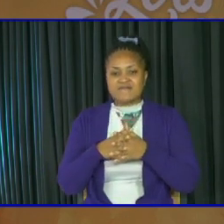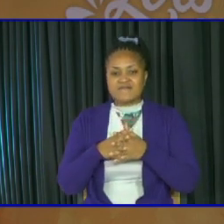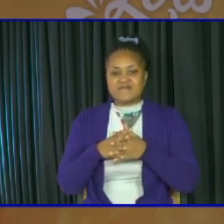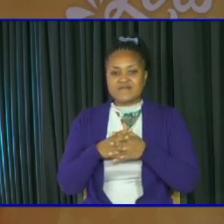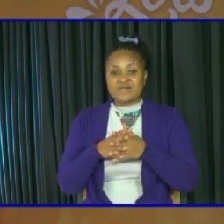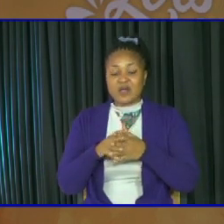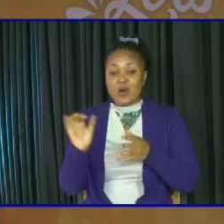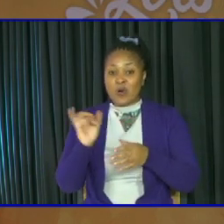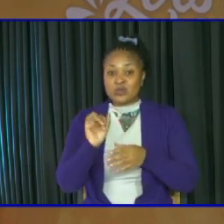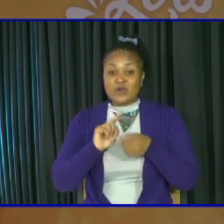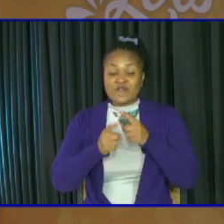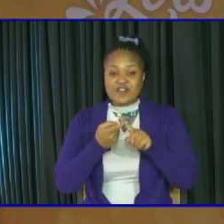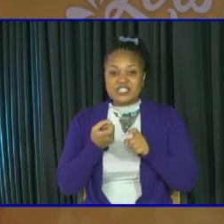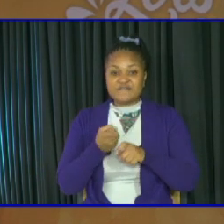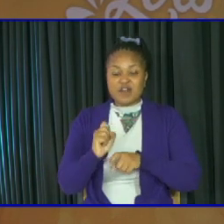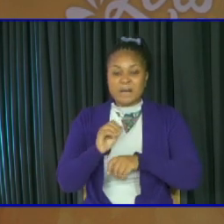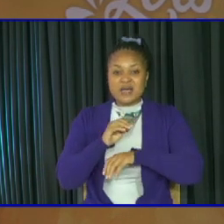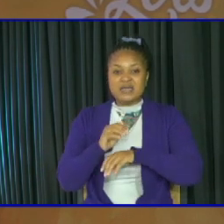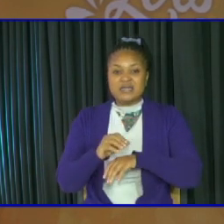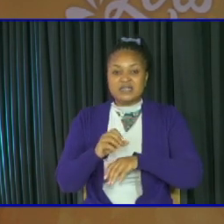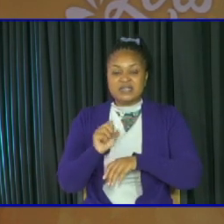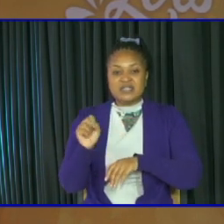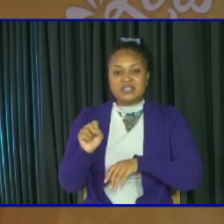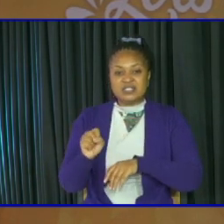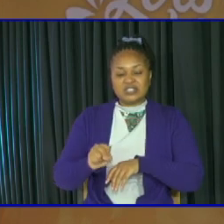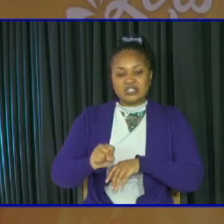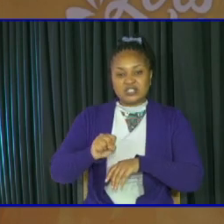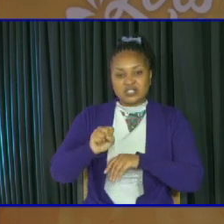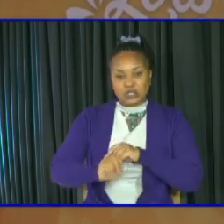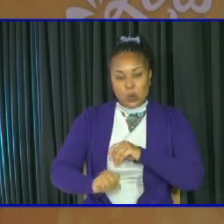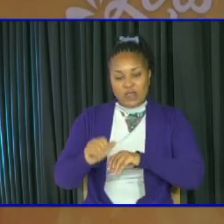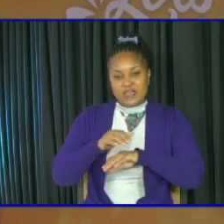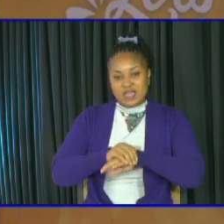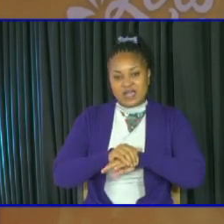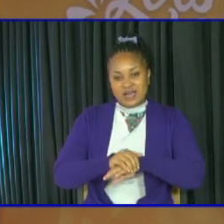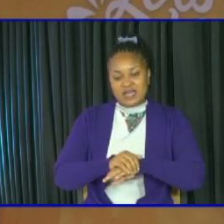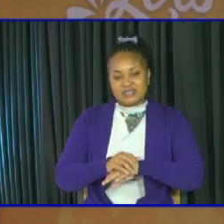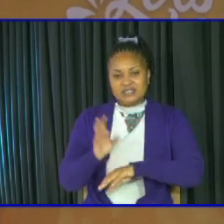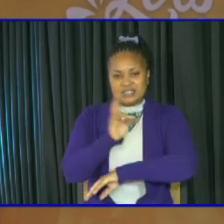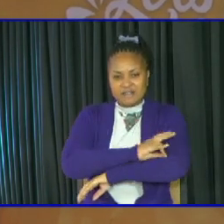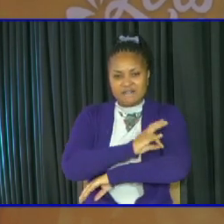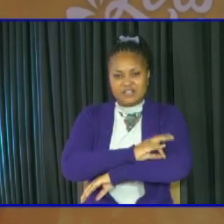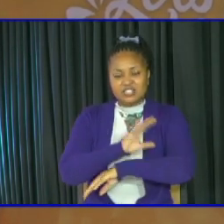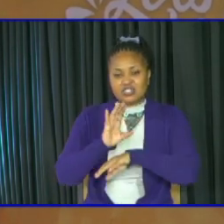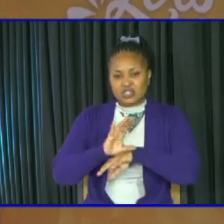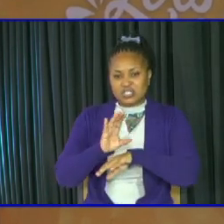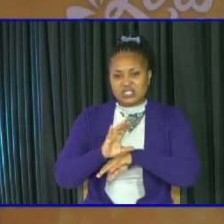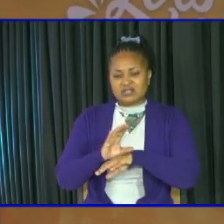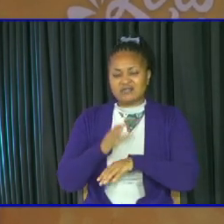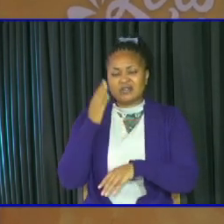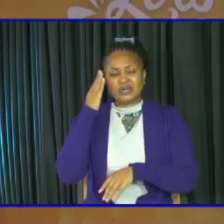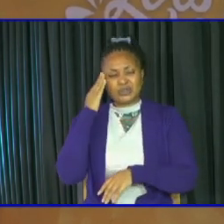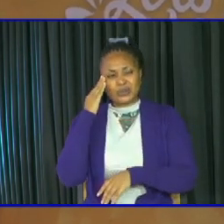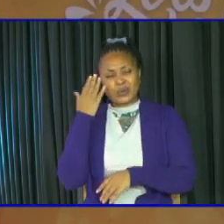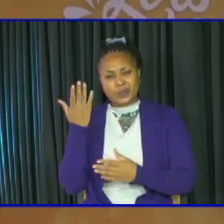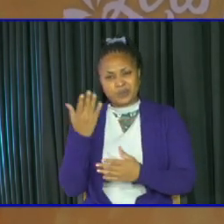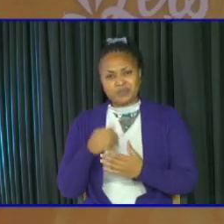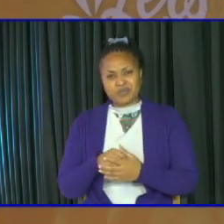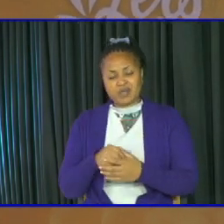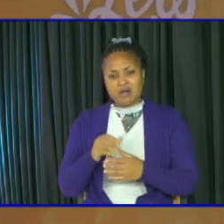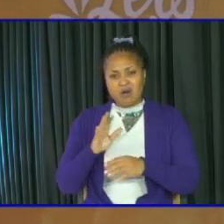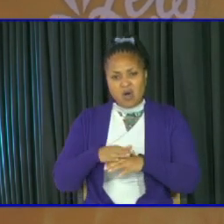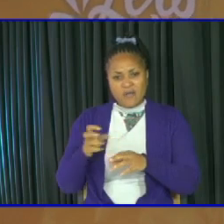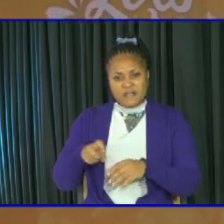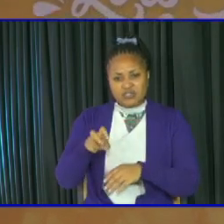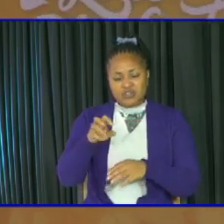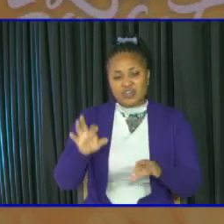over there in the South England Conference of Seventh-day Adventists. You know, along the journey of life, we meet